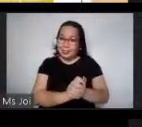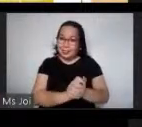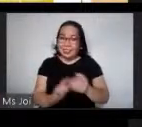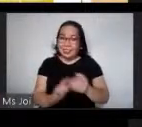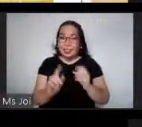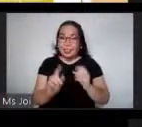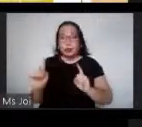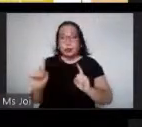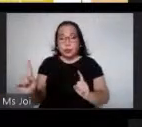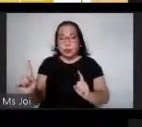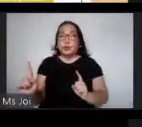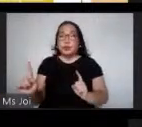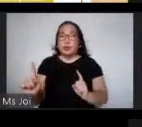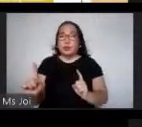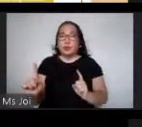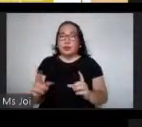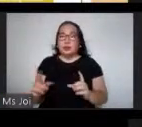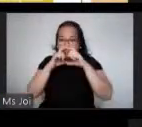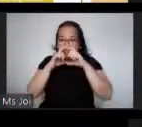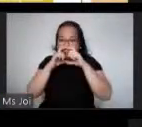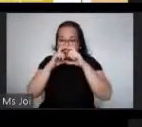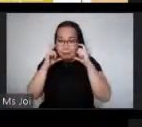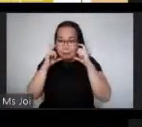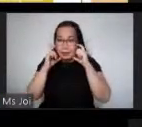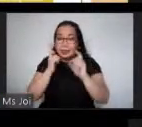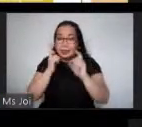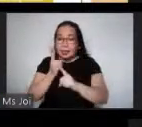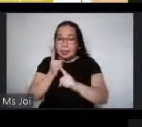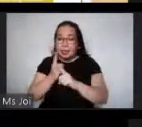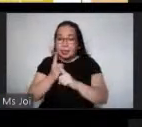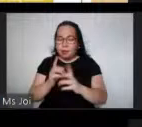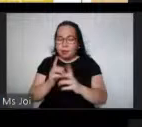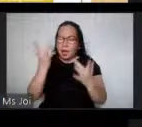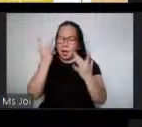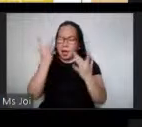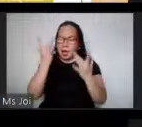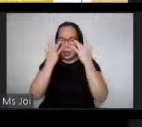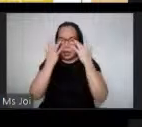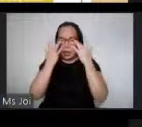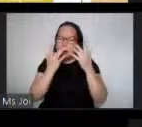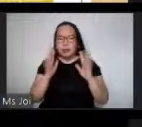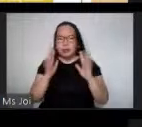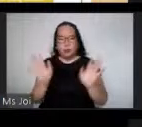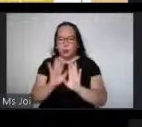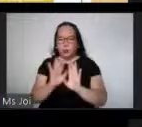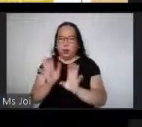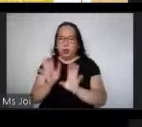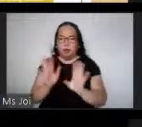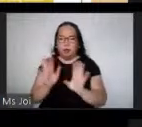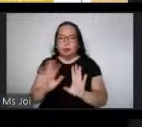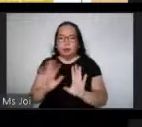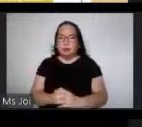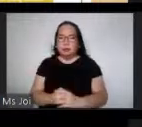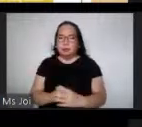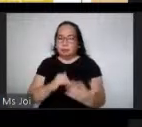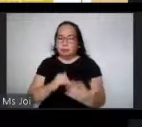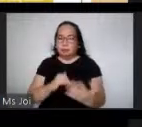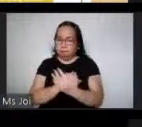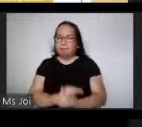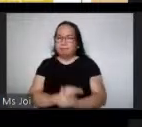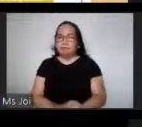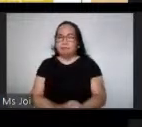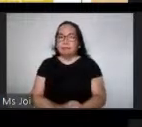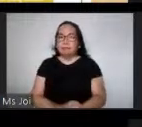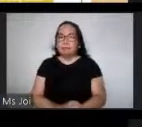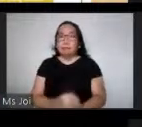proper face masks, washing your eyes, nose, and mouth. And of course, room nyo yung